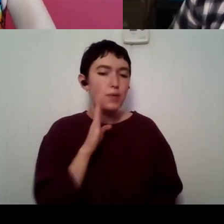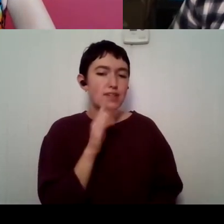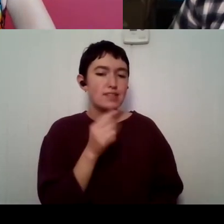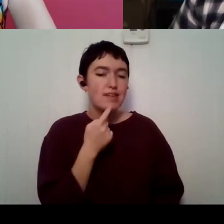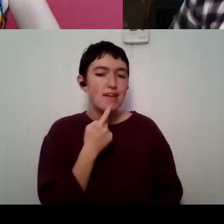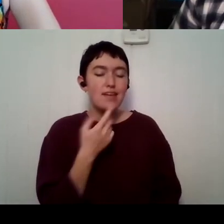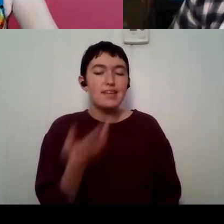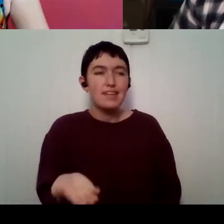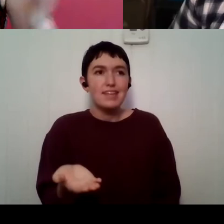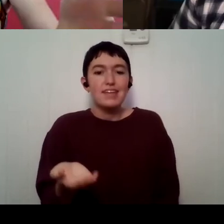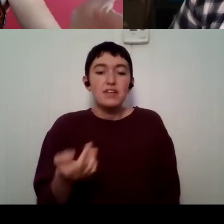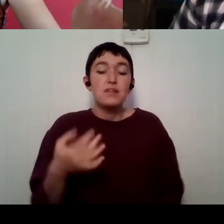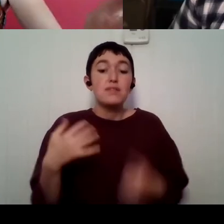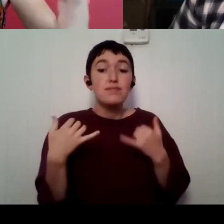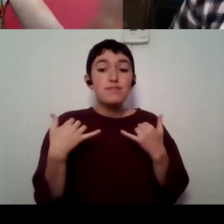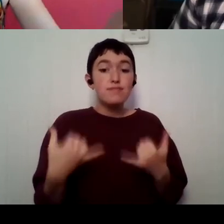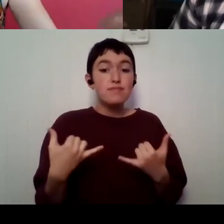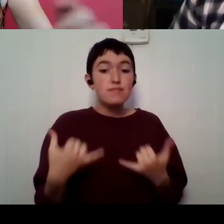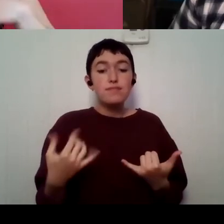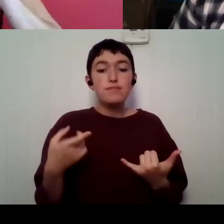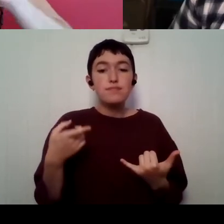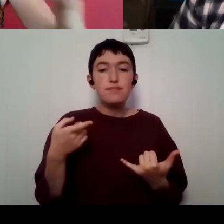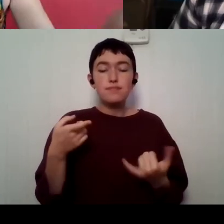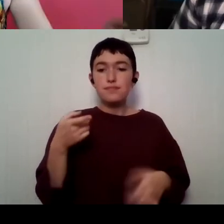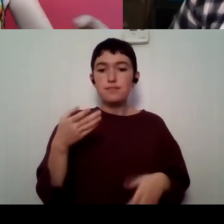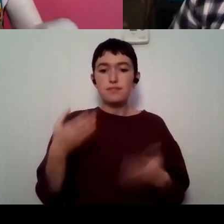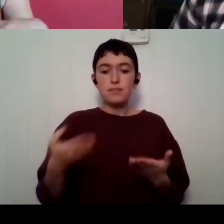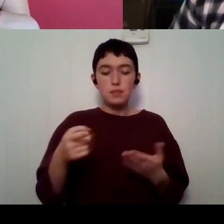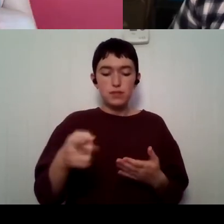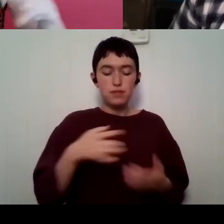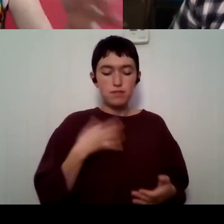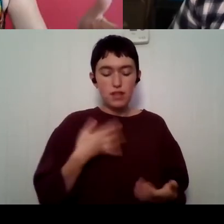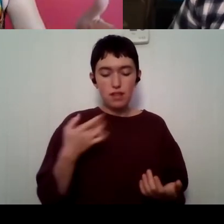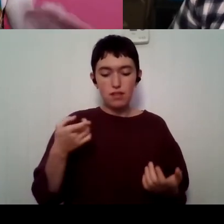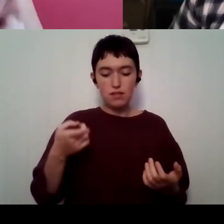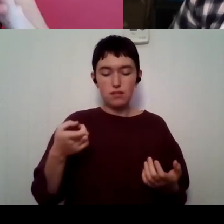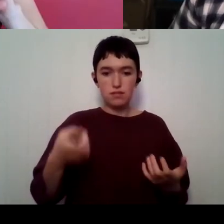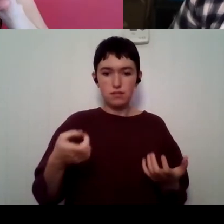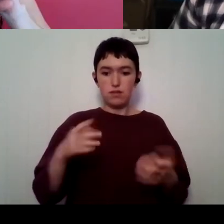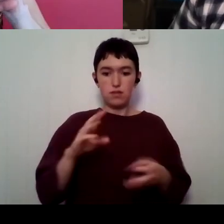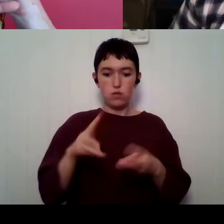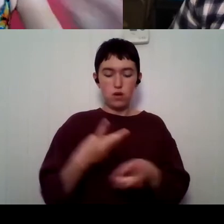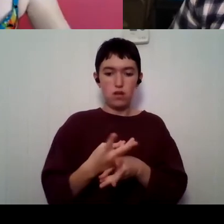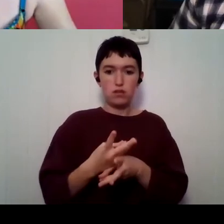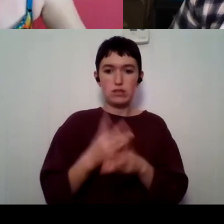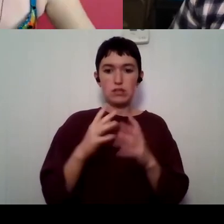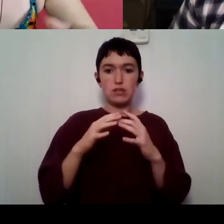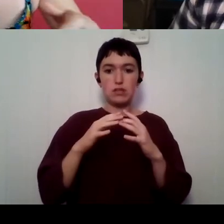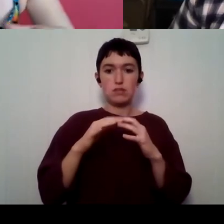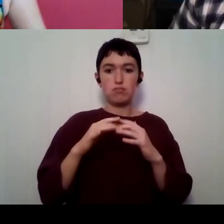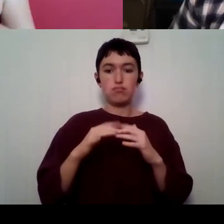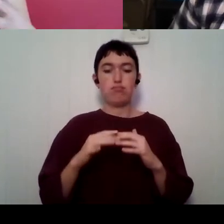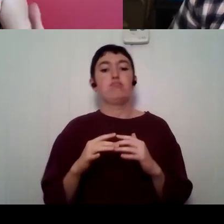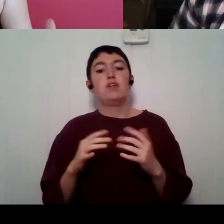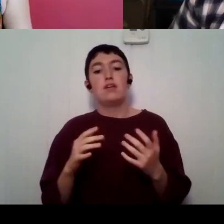coming into a time where it seems like you may be inheriting a world that is going through a lot of hurt and it is falling apart, but there is still hope. And so